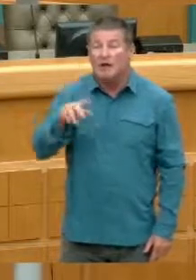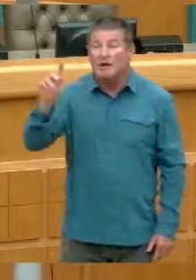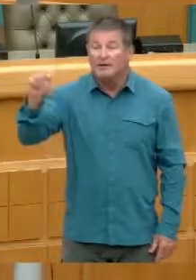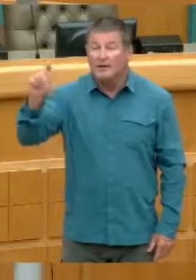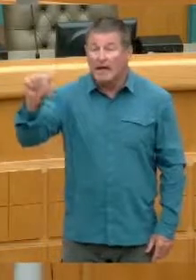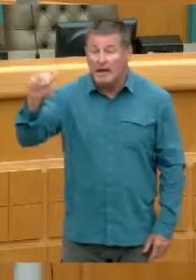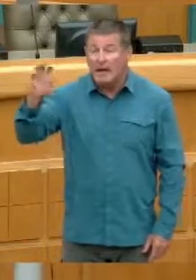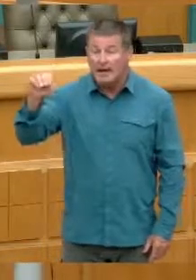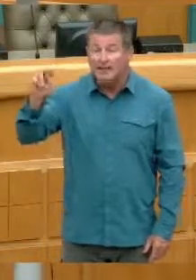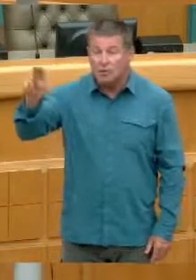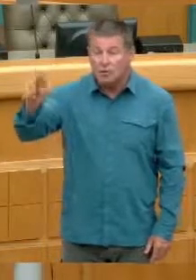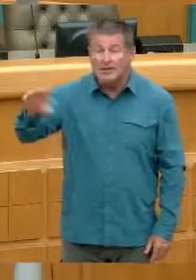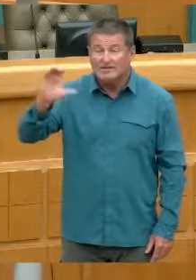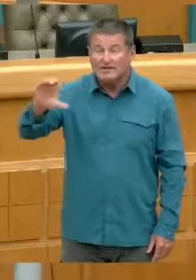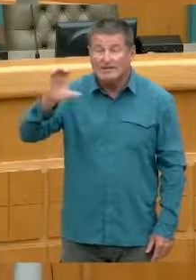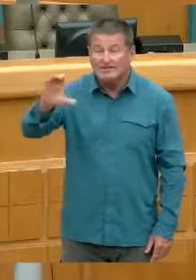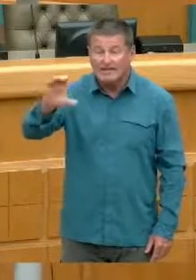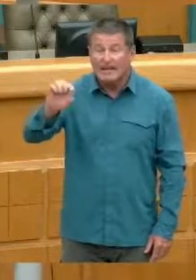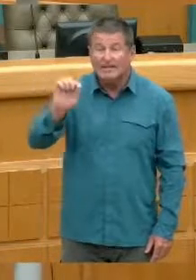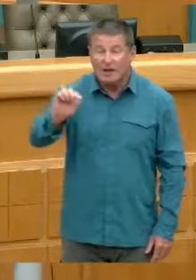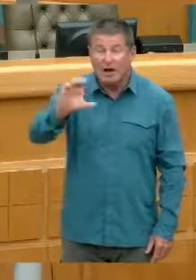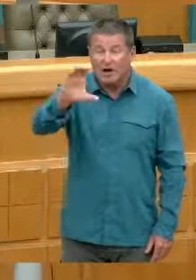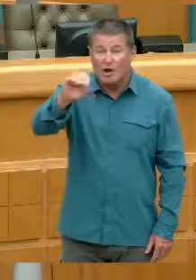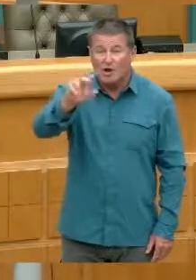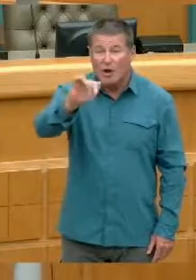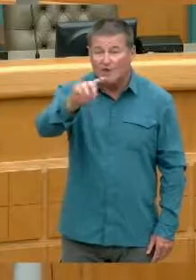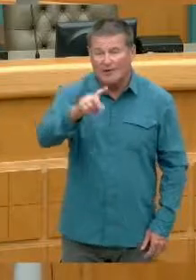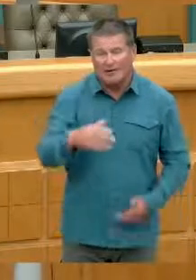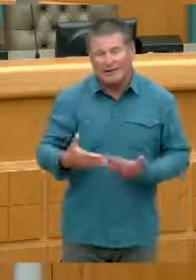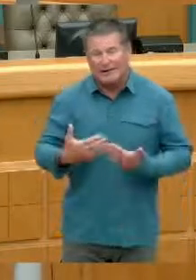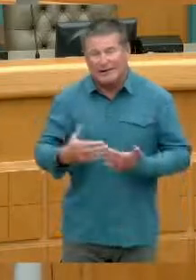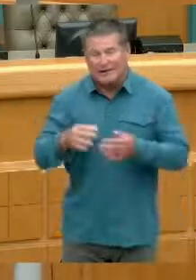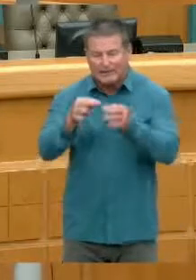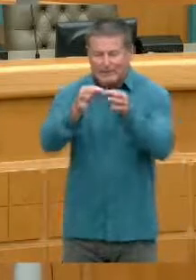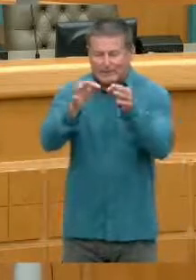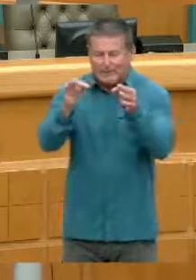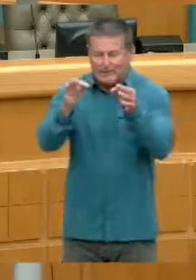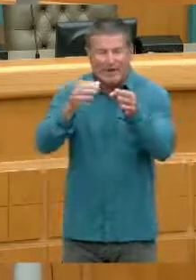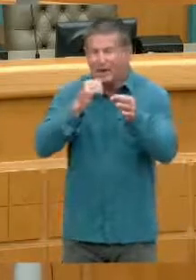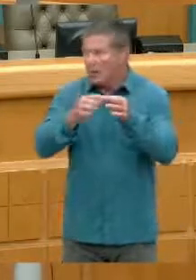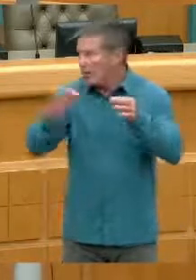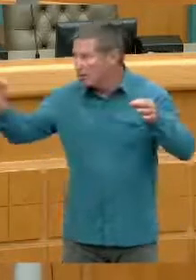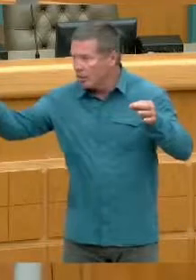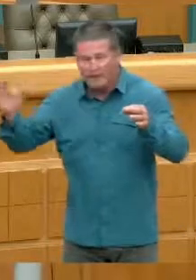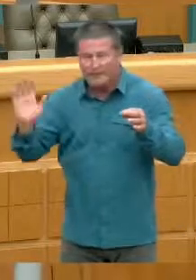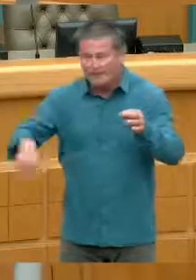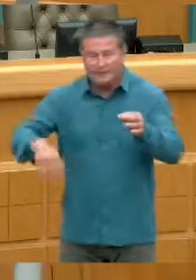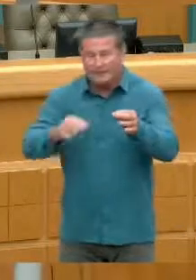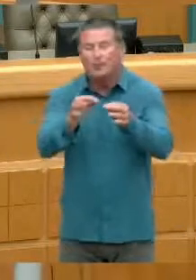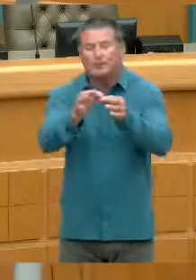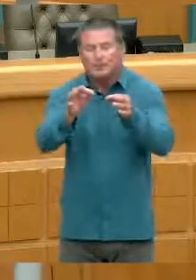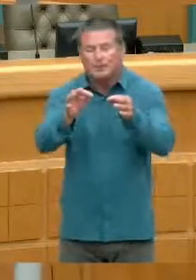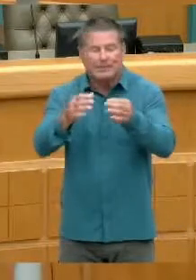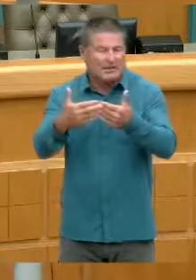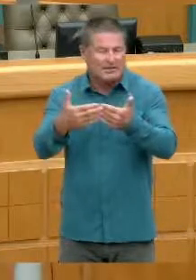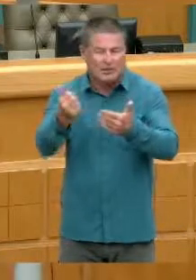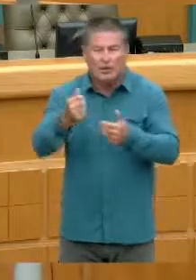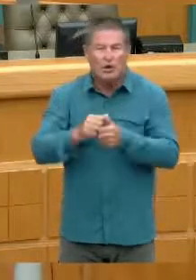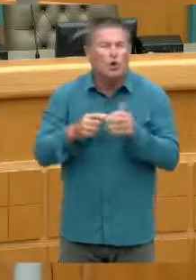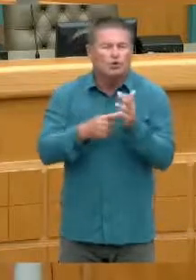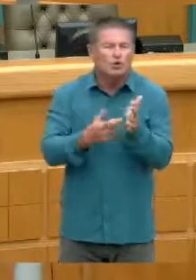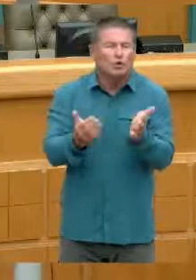little bit easier to remember. We'll show that again at the end of the presentation. We have a dashboard there and some